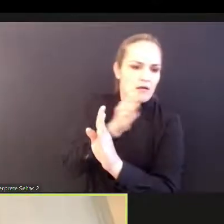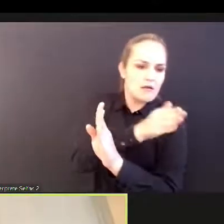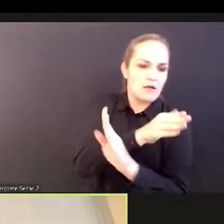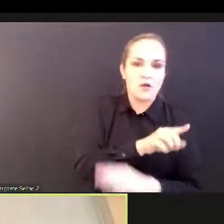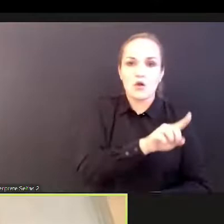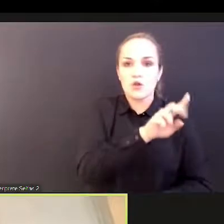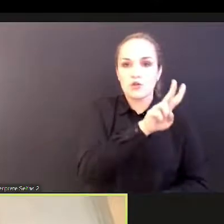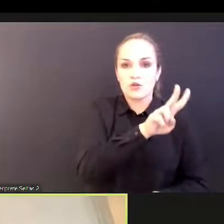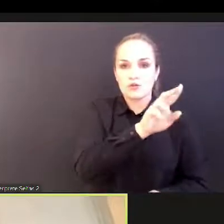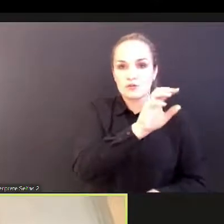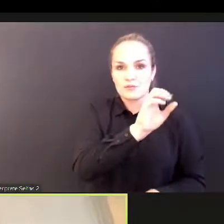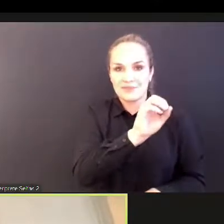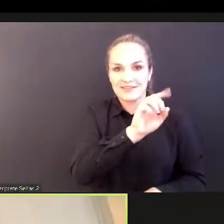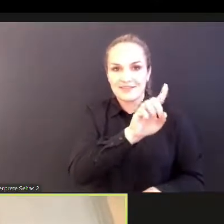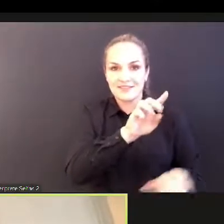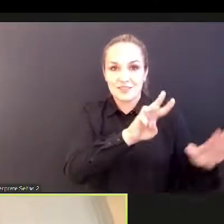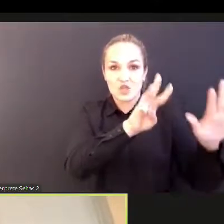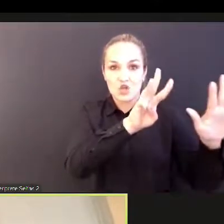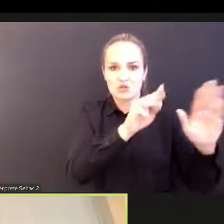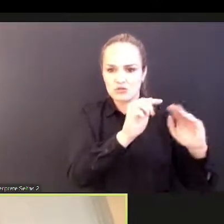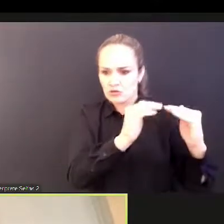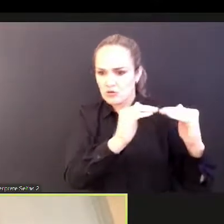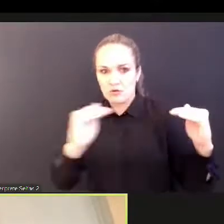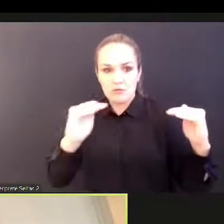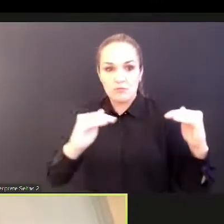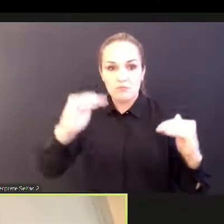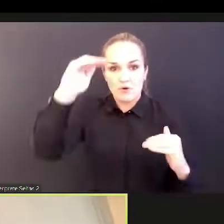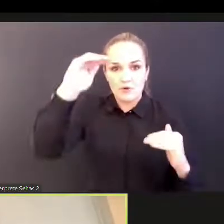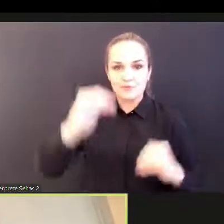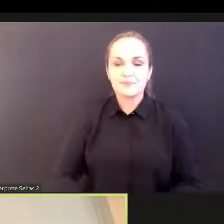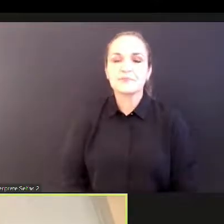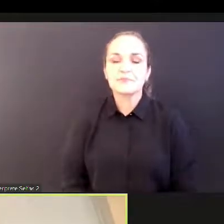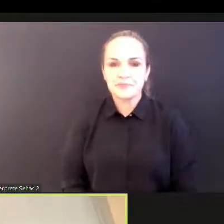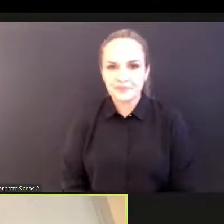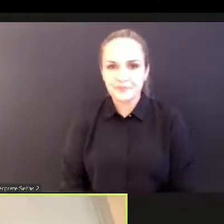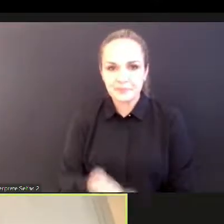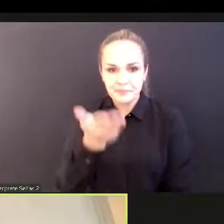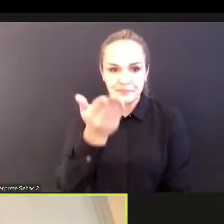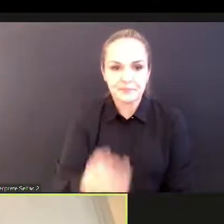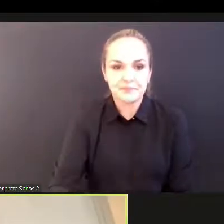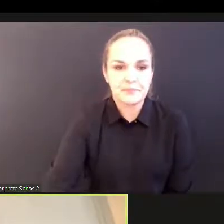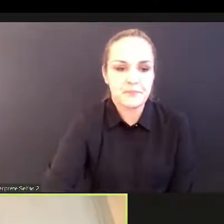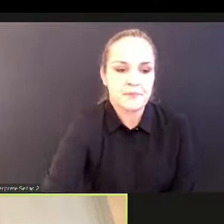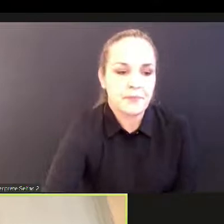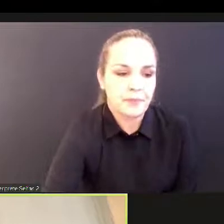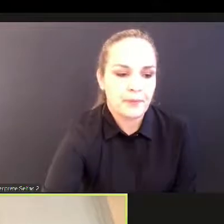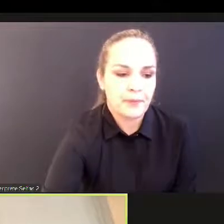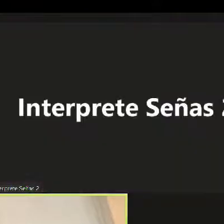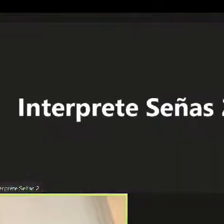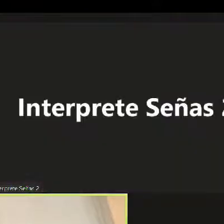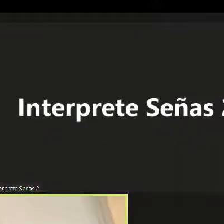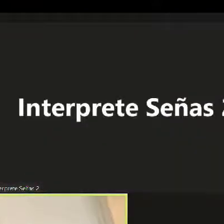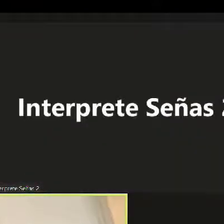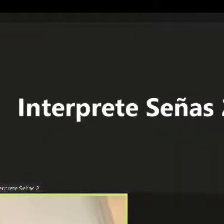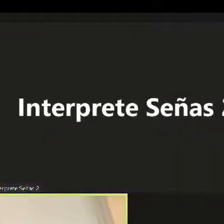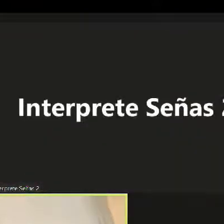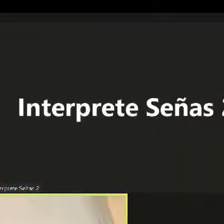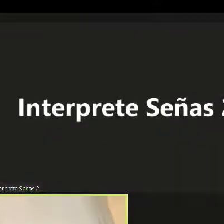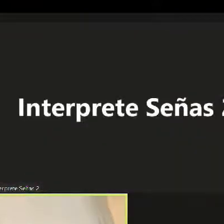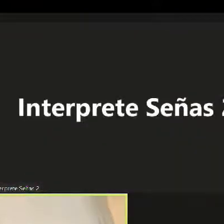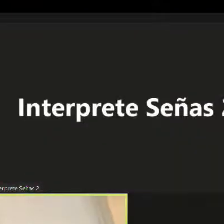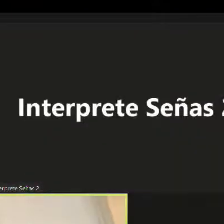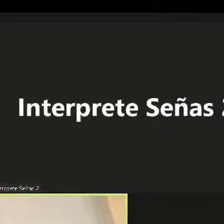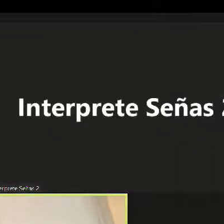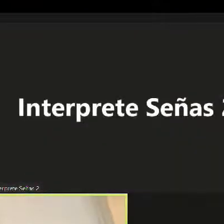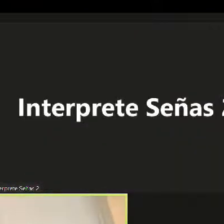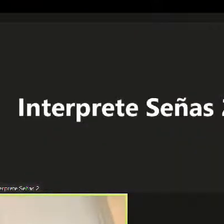commercial transactions, just retail buying and selling using your mobile phone, so on and so forth. Healthcare is the 3rd sector, and here